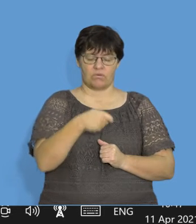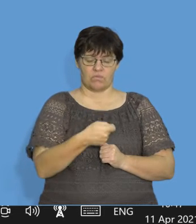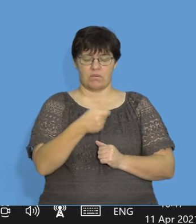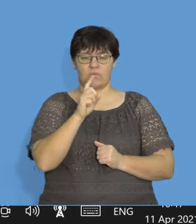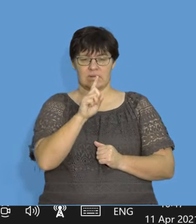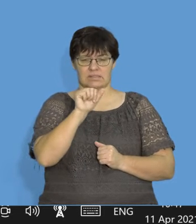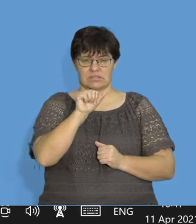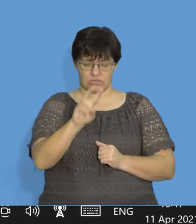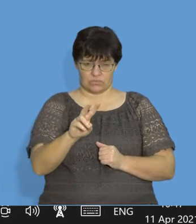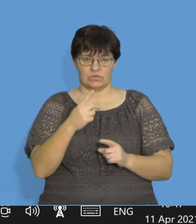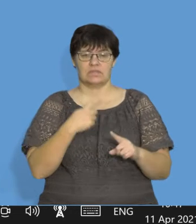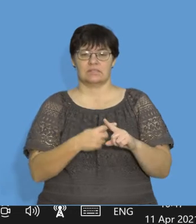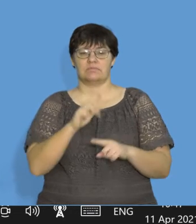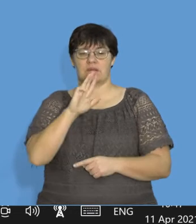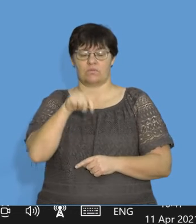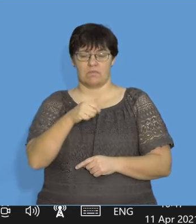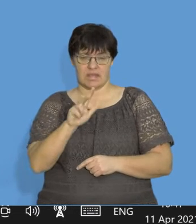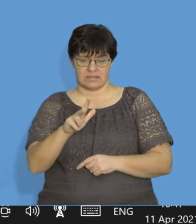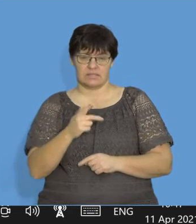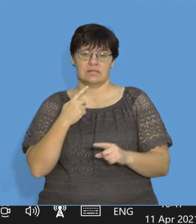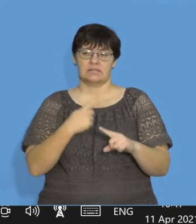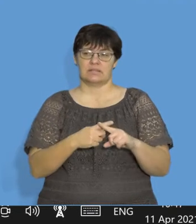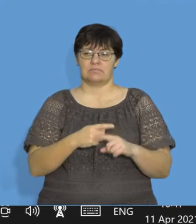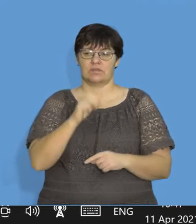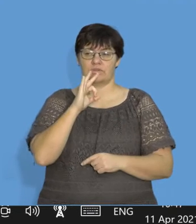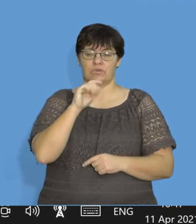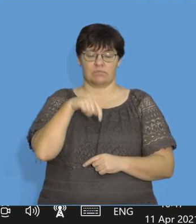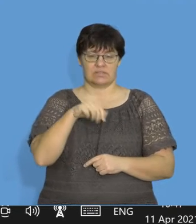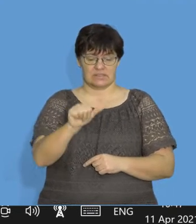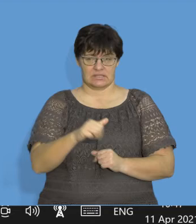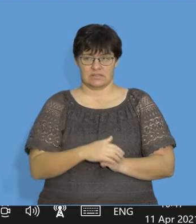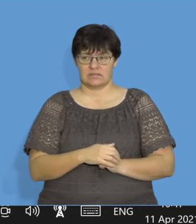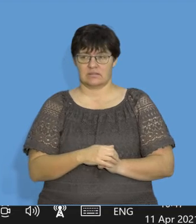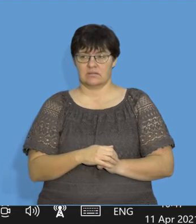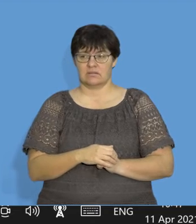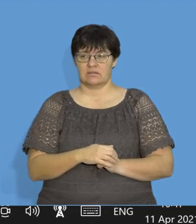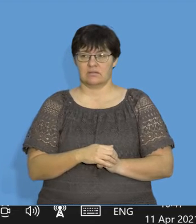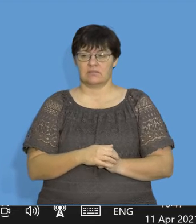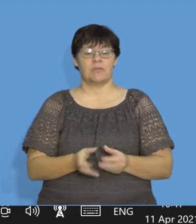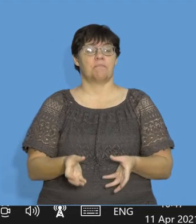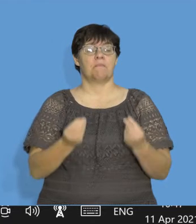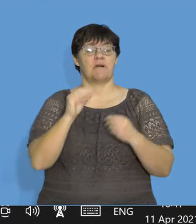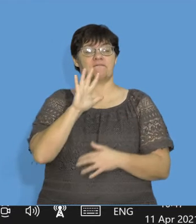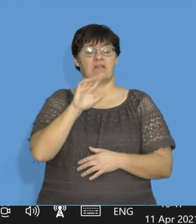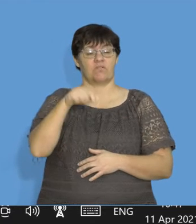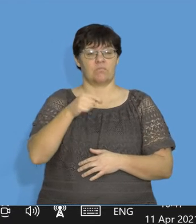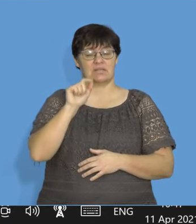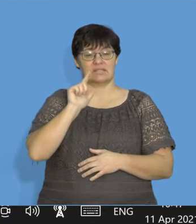162, there we go, times 9.8 times 3.6. And we get